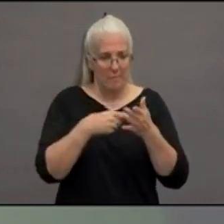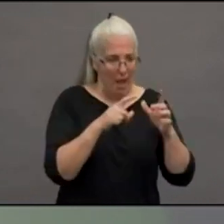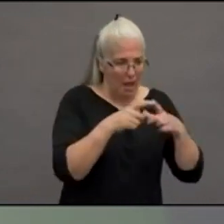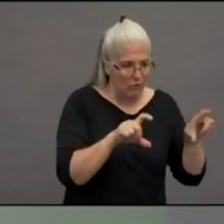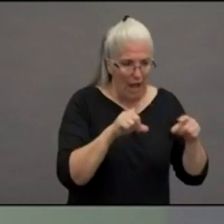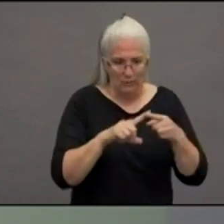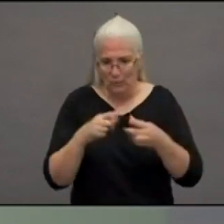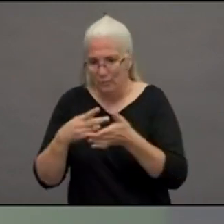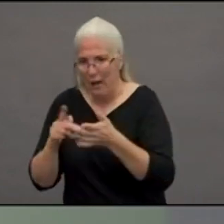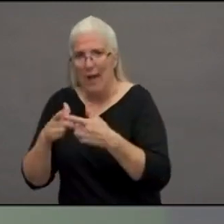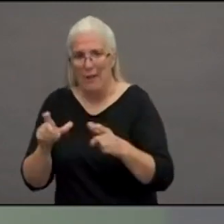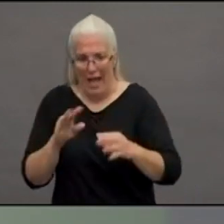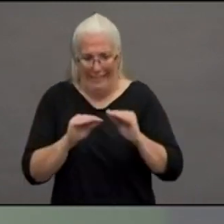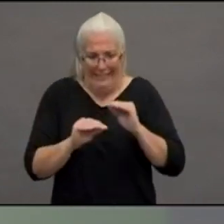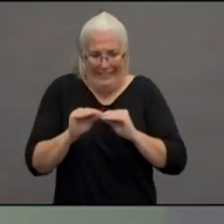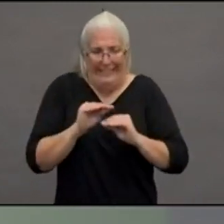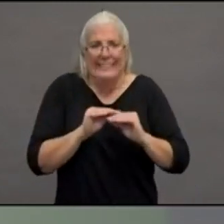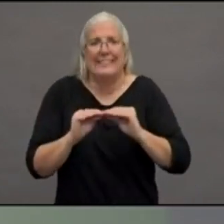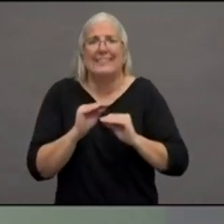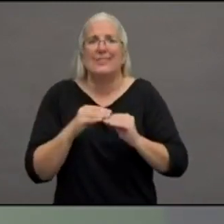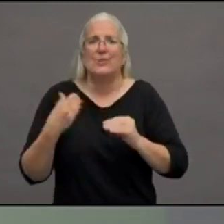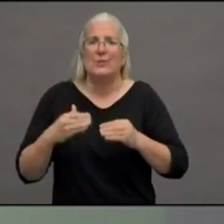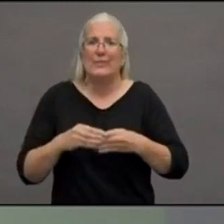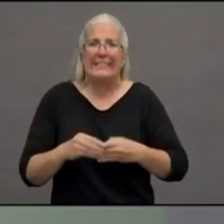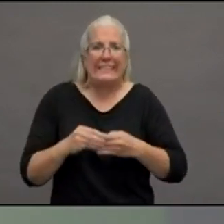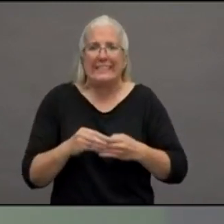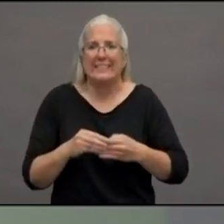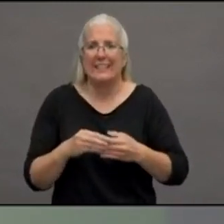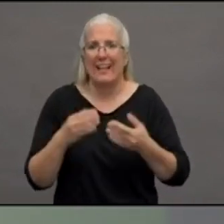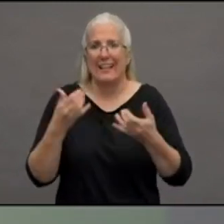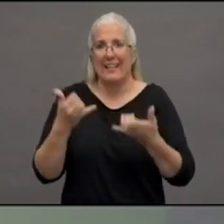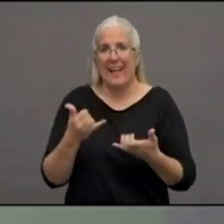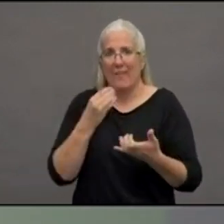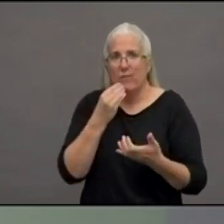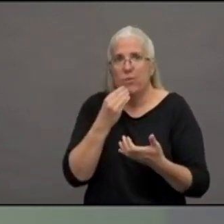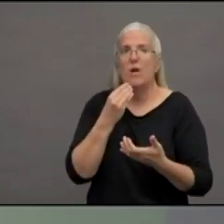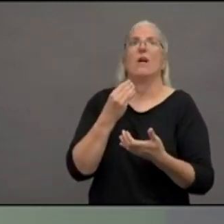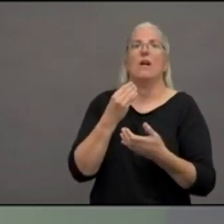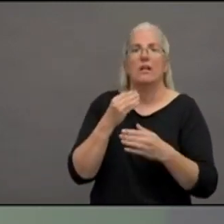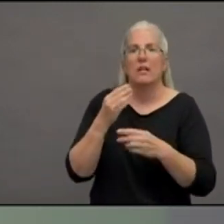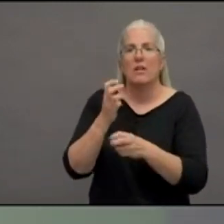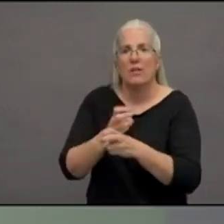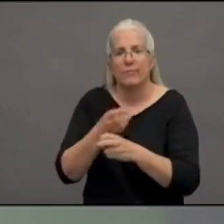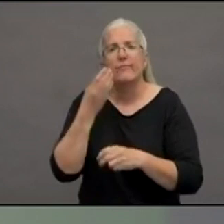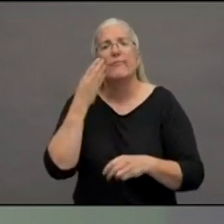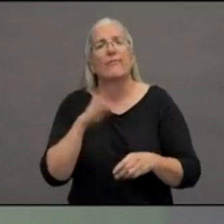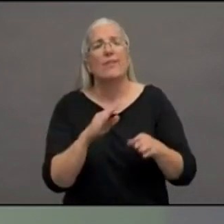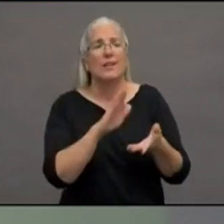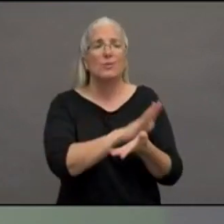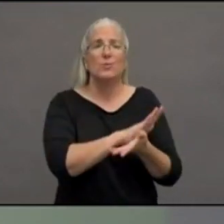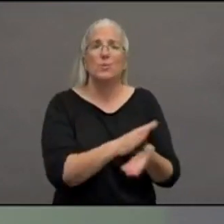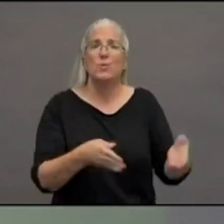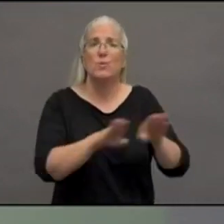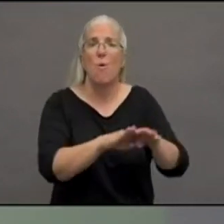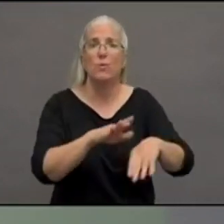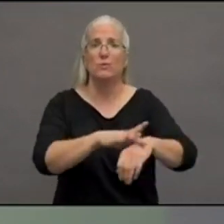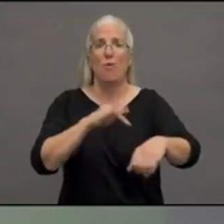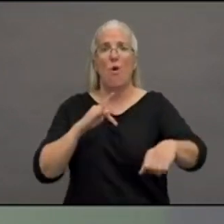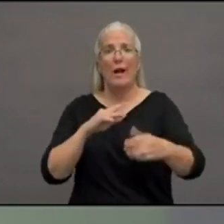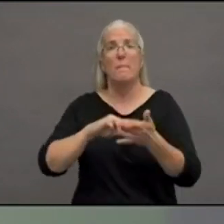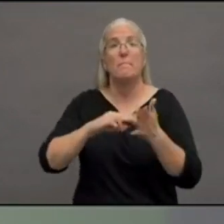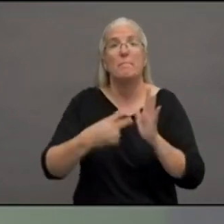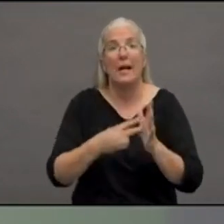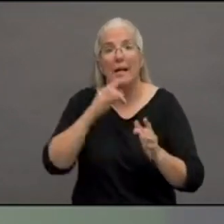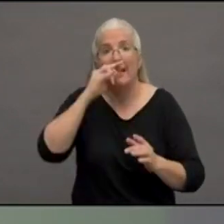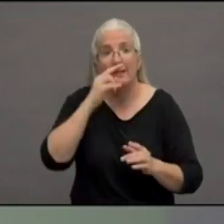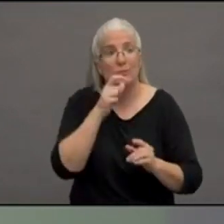supposed to afford food? Also, we all know that the schools closed really early. And you may know that a lot of kids, they actually get their